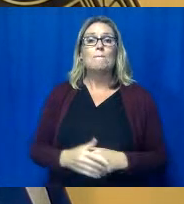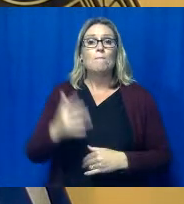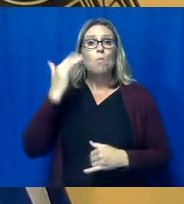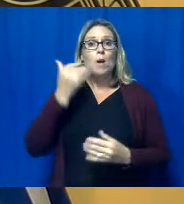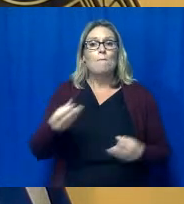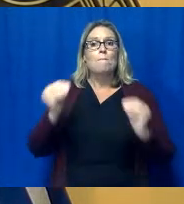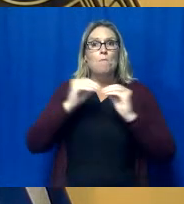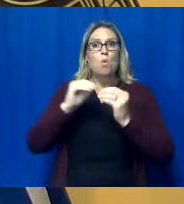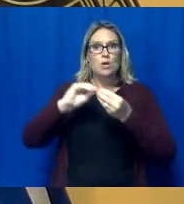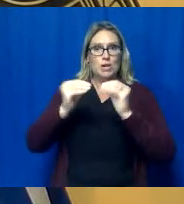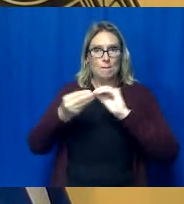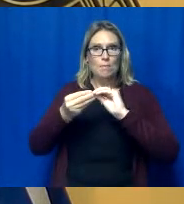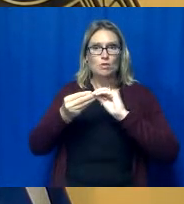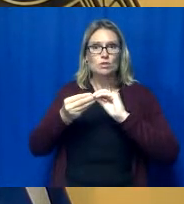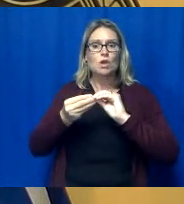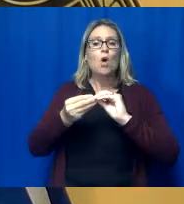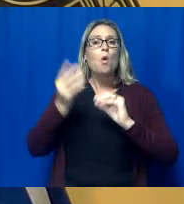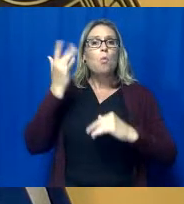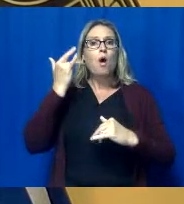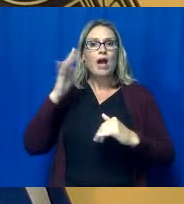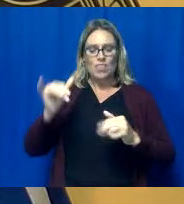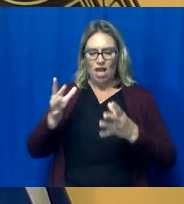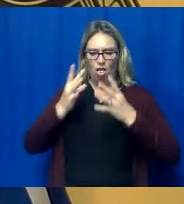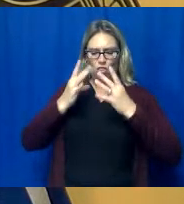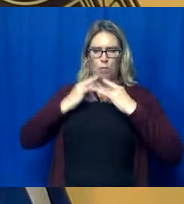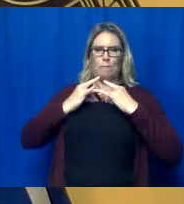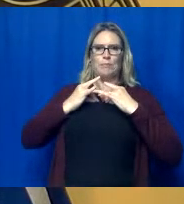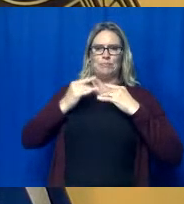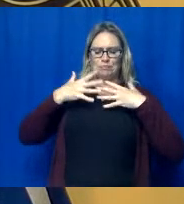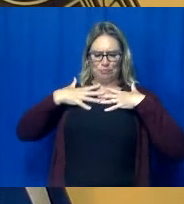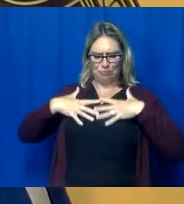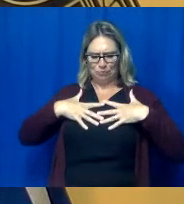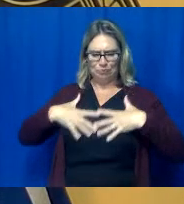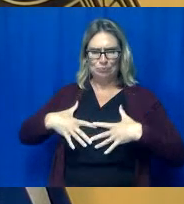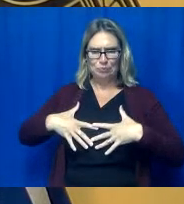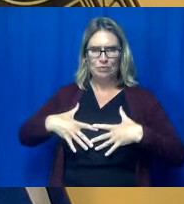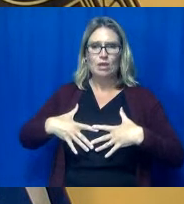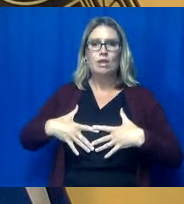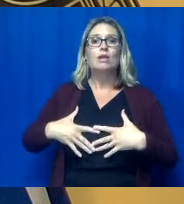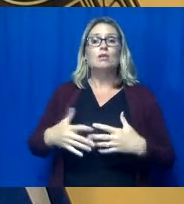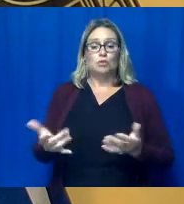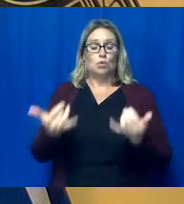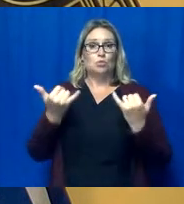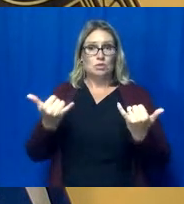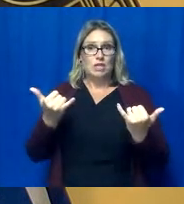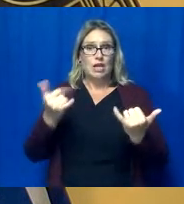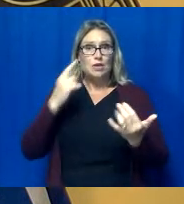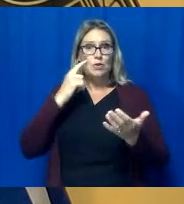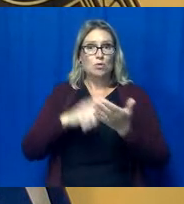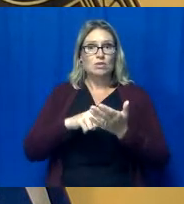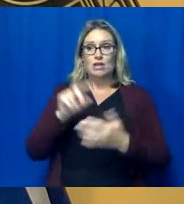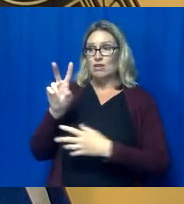in our respiratory secretions. The studies to date have shown that the virus exists